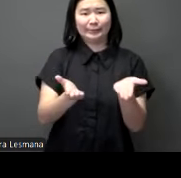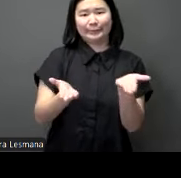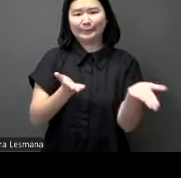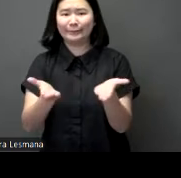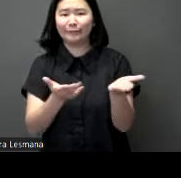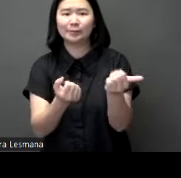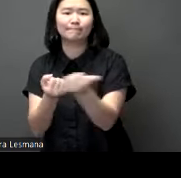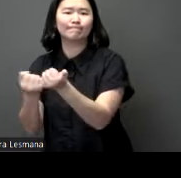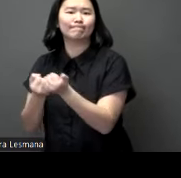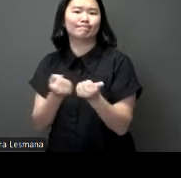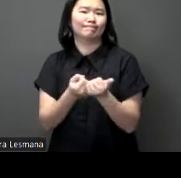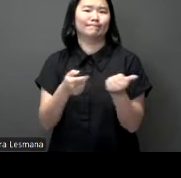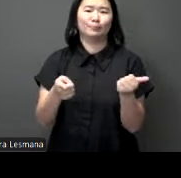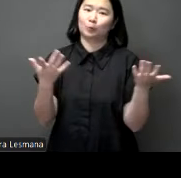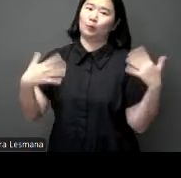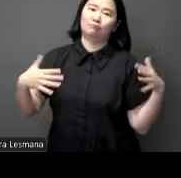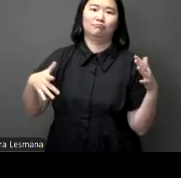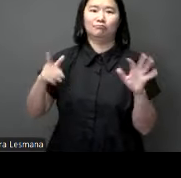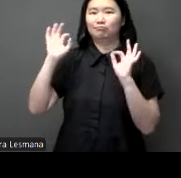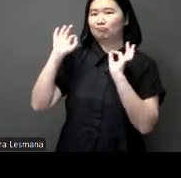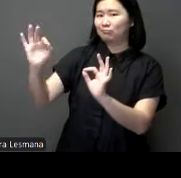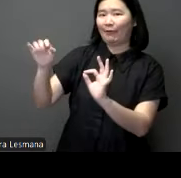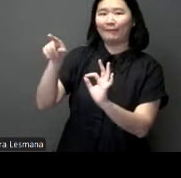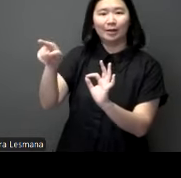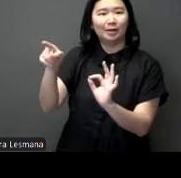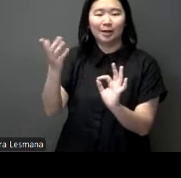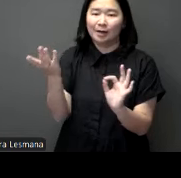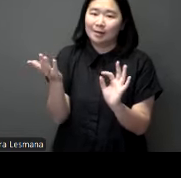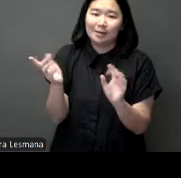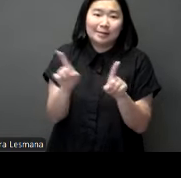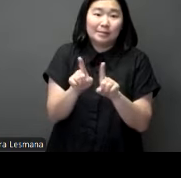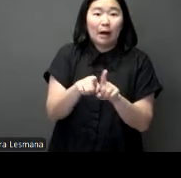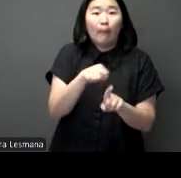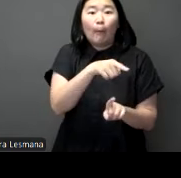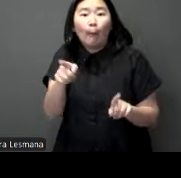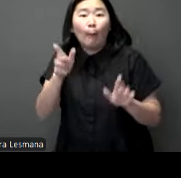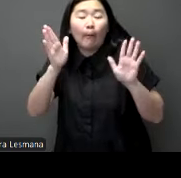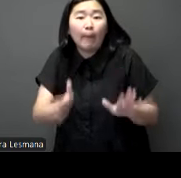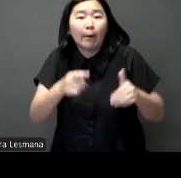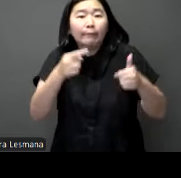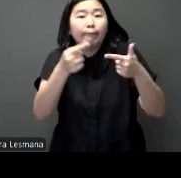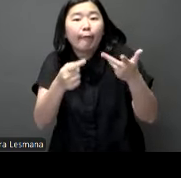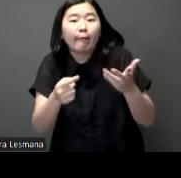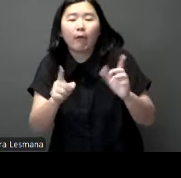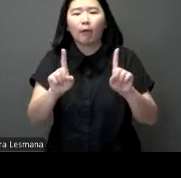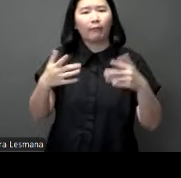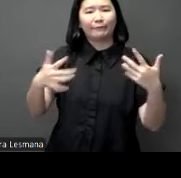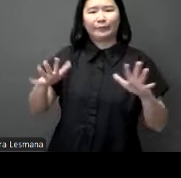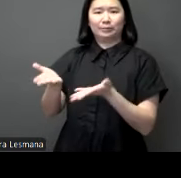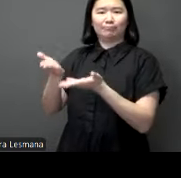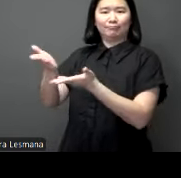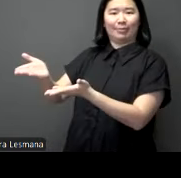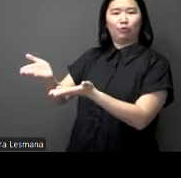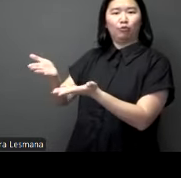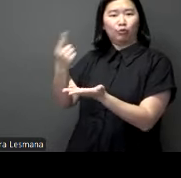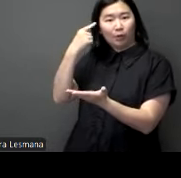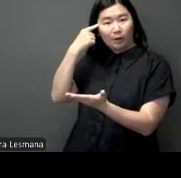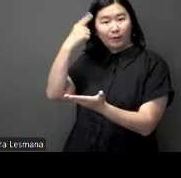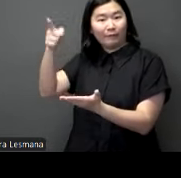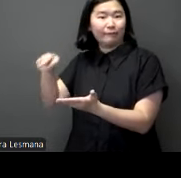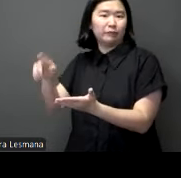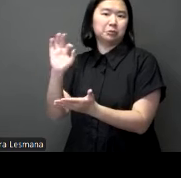on the challenges. It does an analysis of how these groups are being left behind and what are the solutions that are feasible that you could